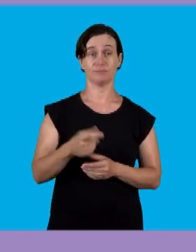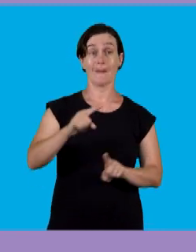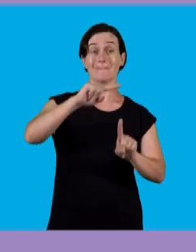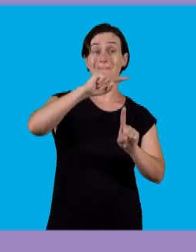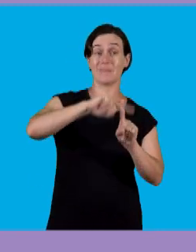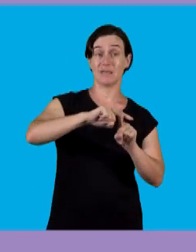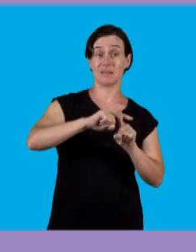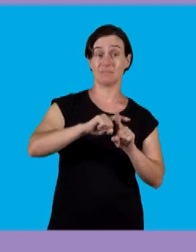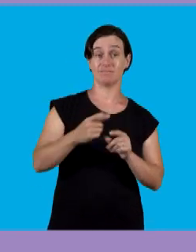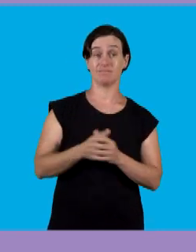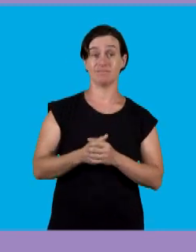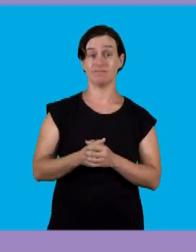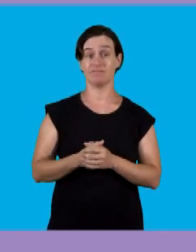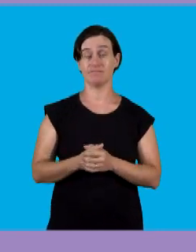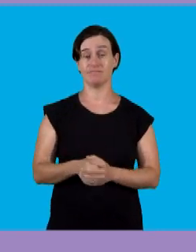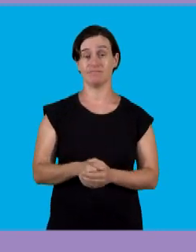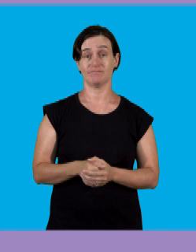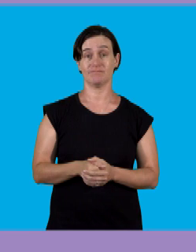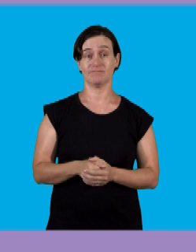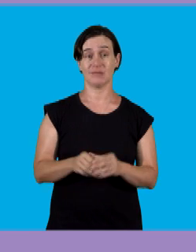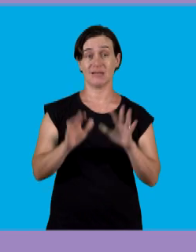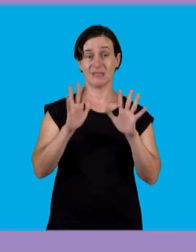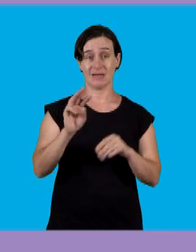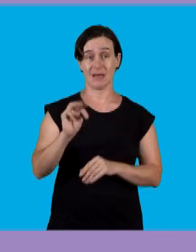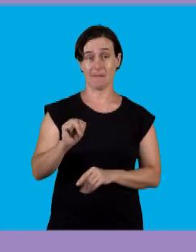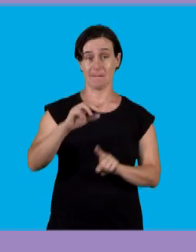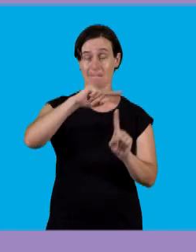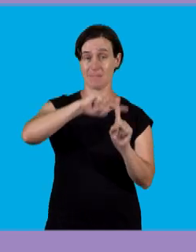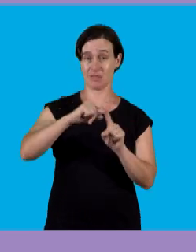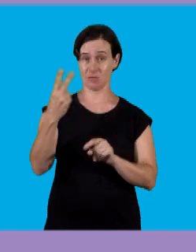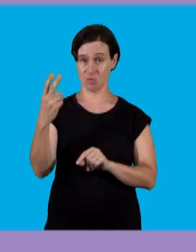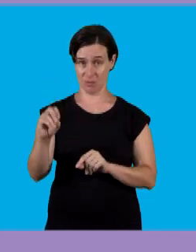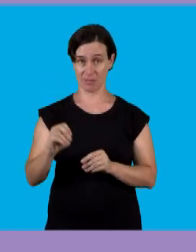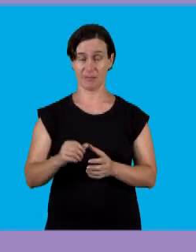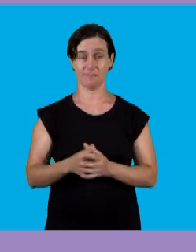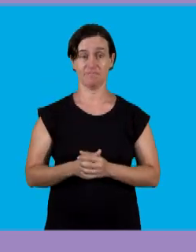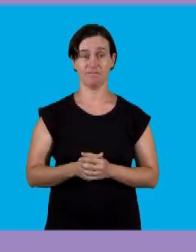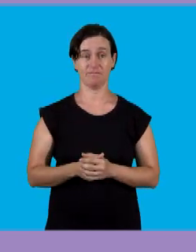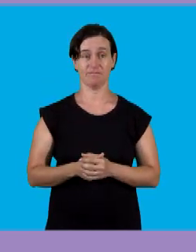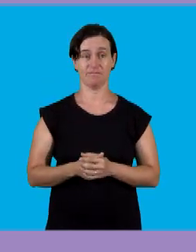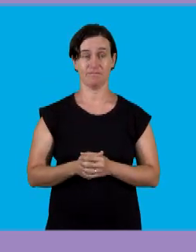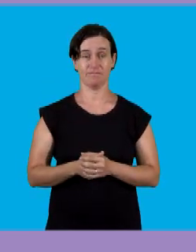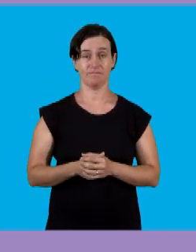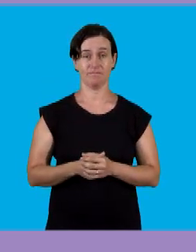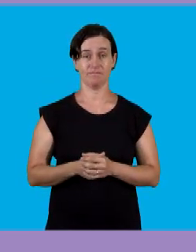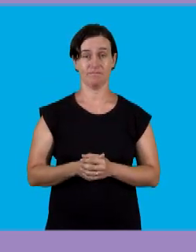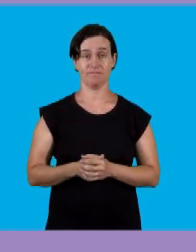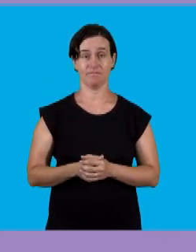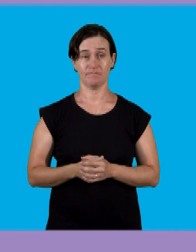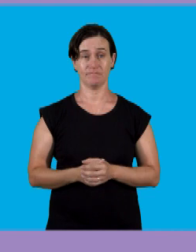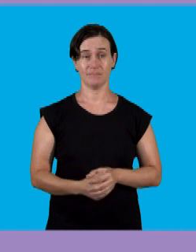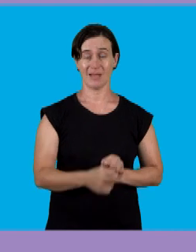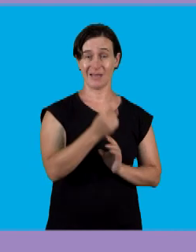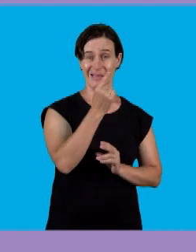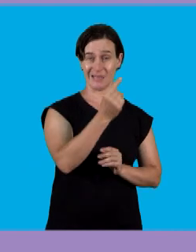plus 10m plus 20. And remember, each